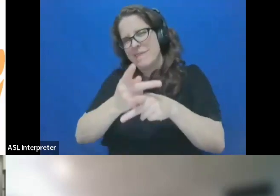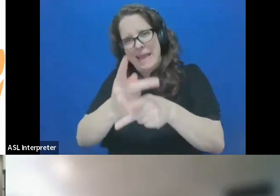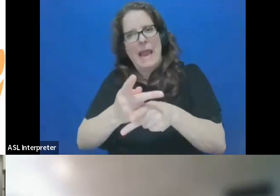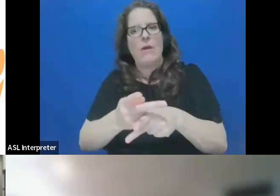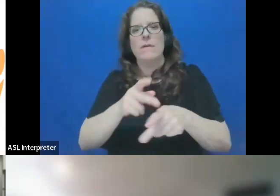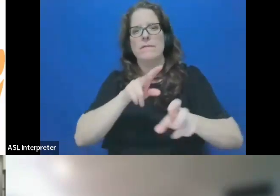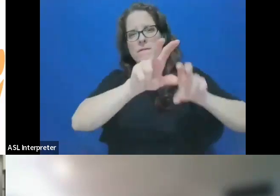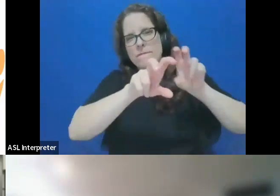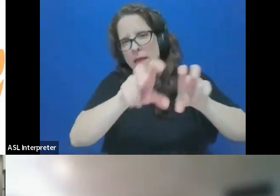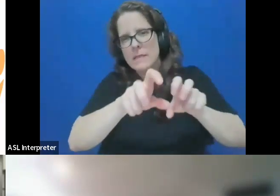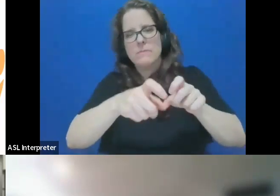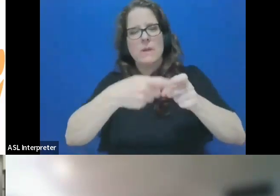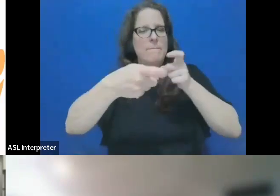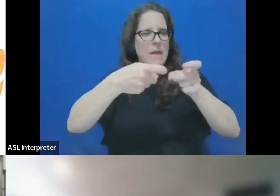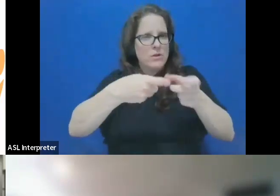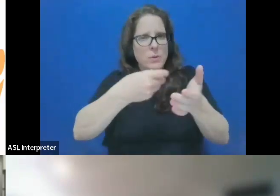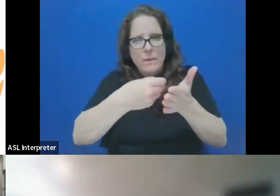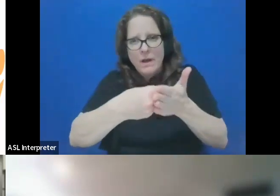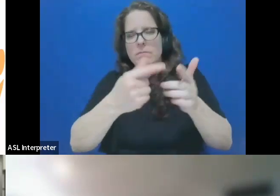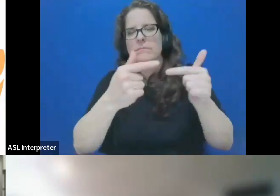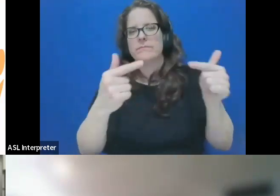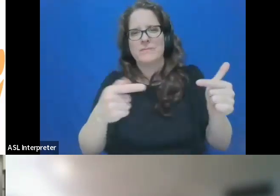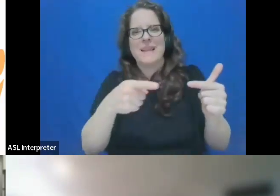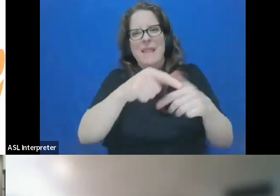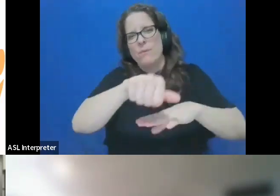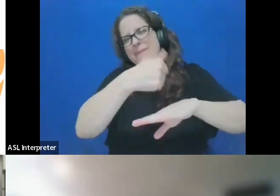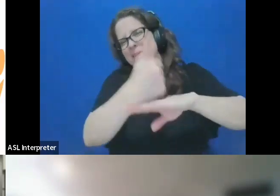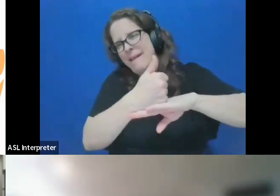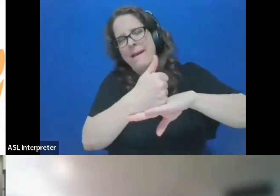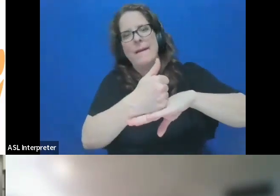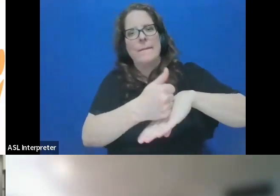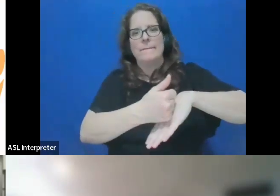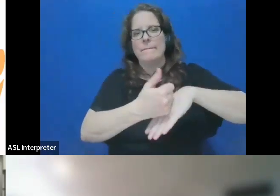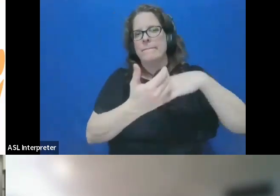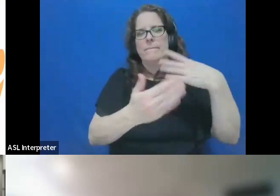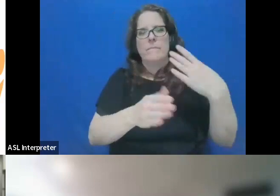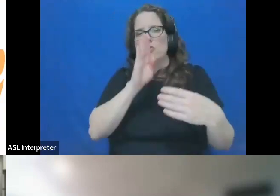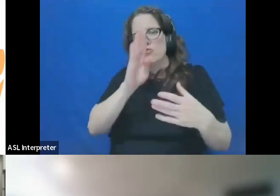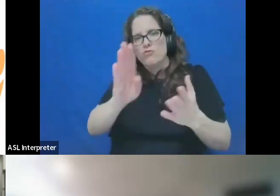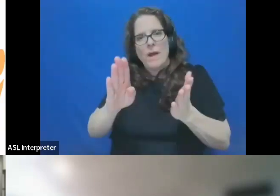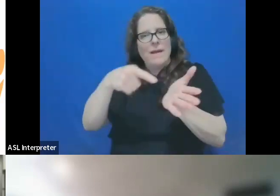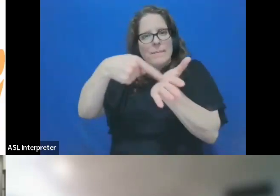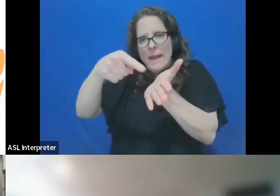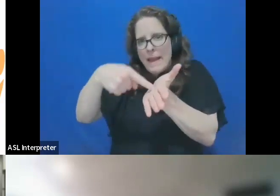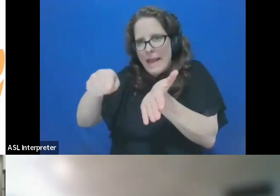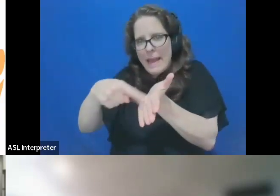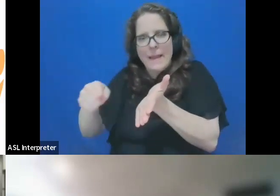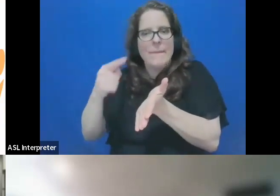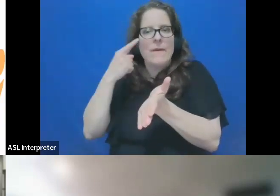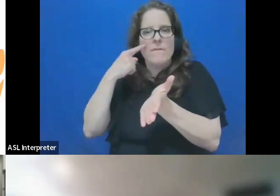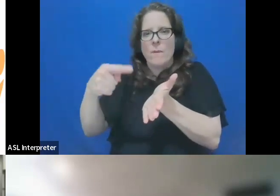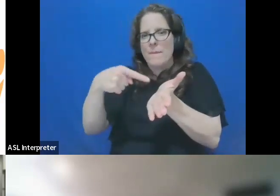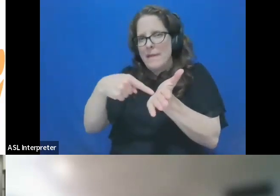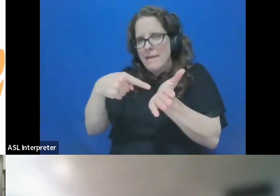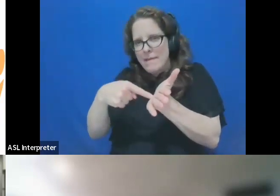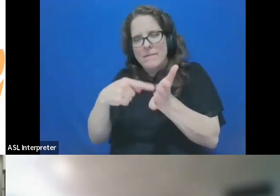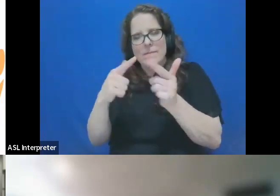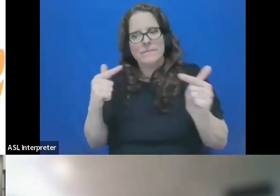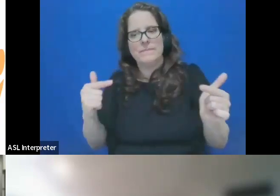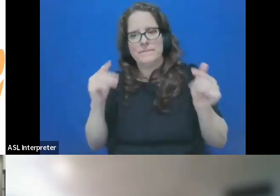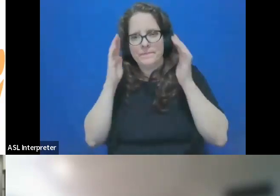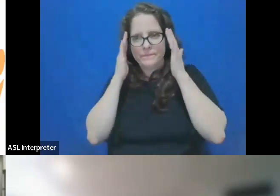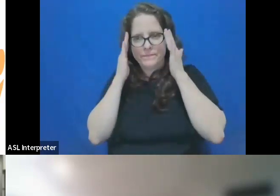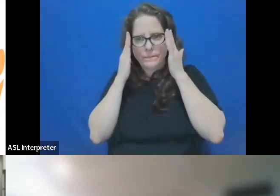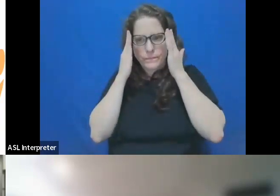investment and management. They're going to be the ones setting up the direct, payment of bills, payment of expenses. They'll be the